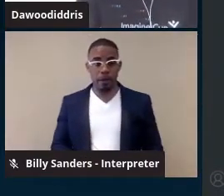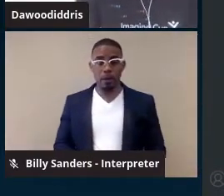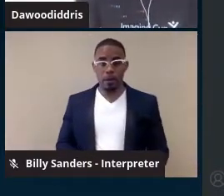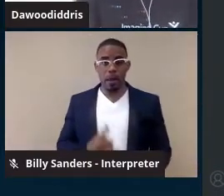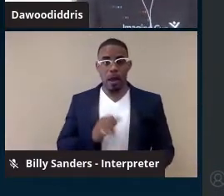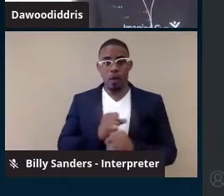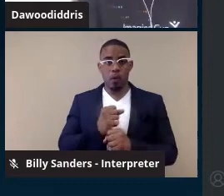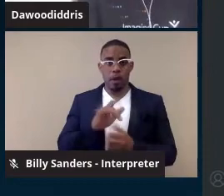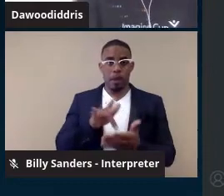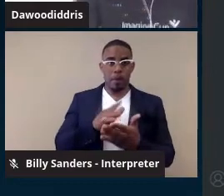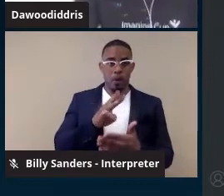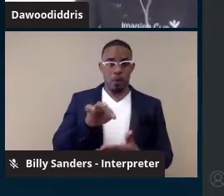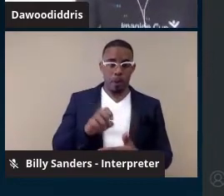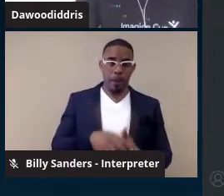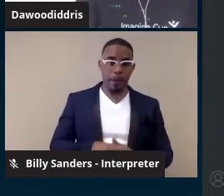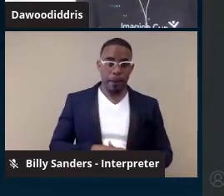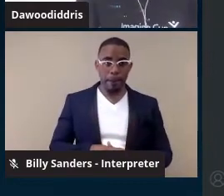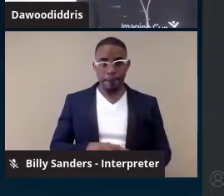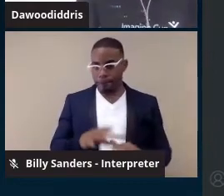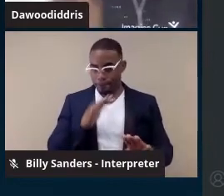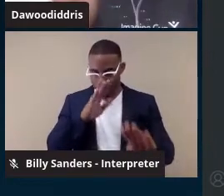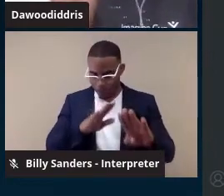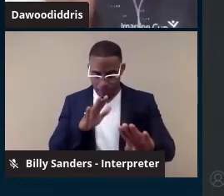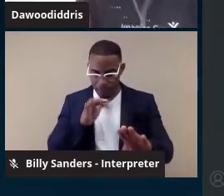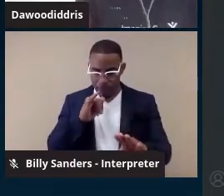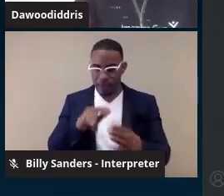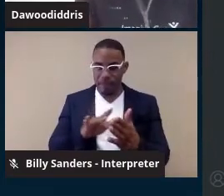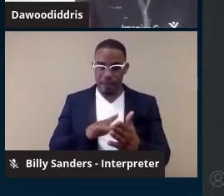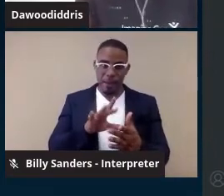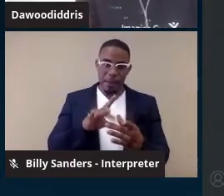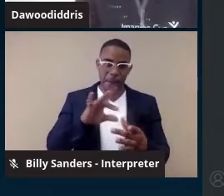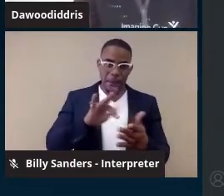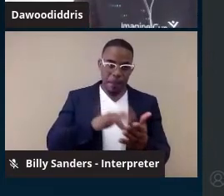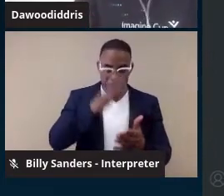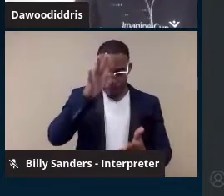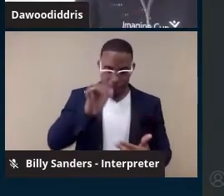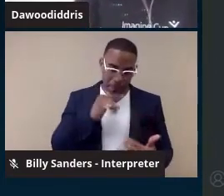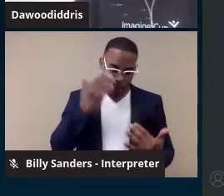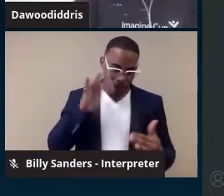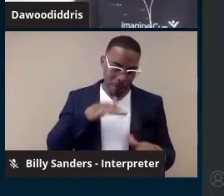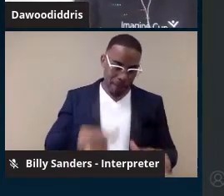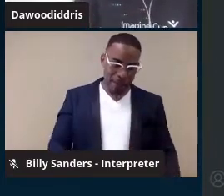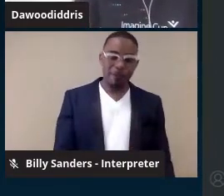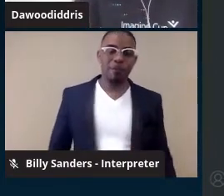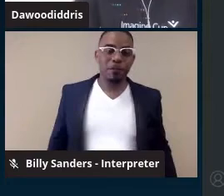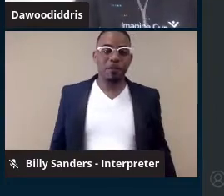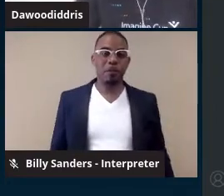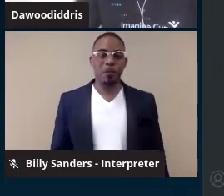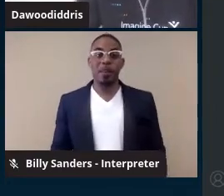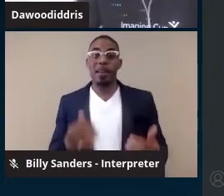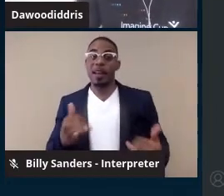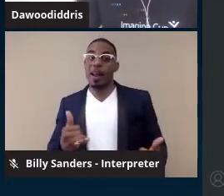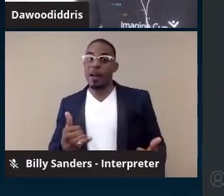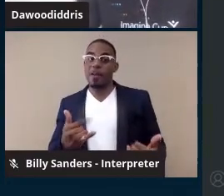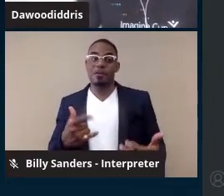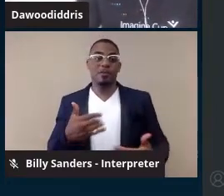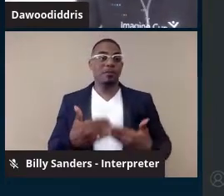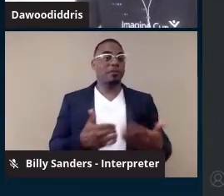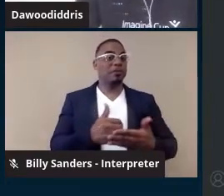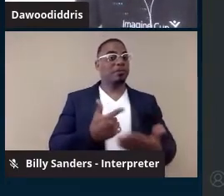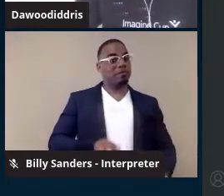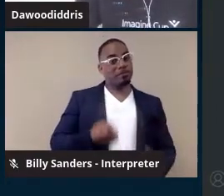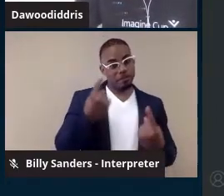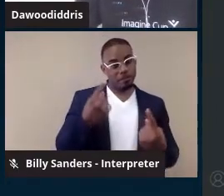a middleware. Don't worry, I said middleman, but actually I mean middleware. All right, so that was just an attempt to help you